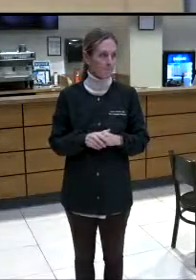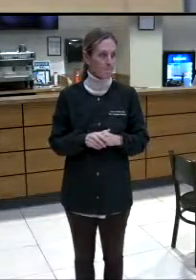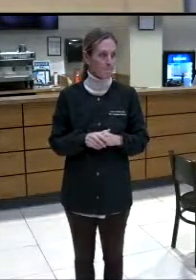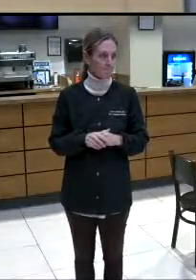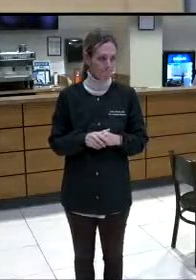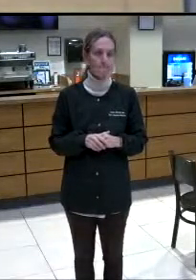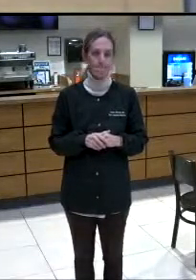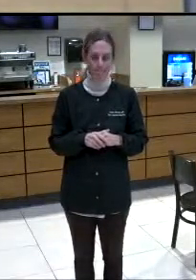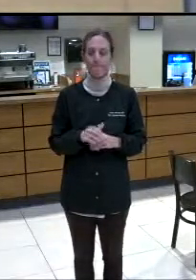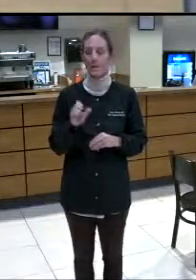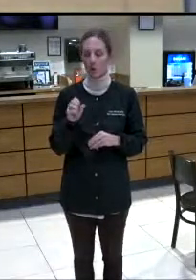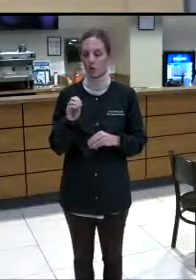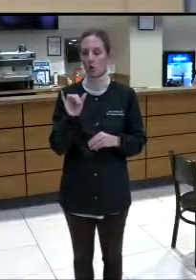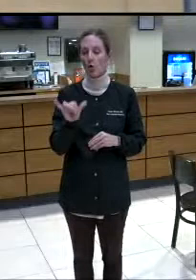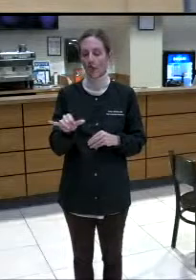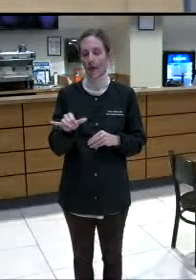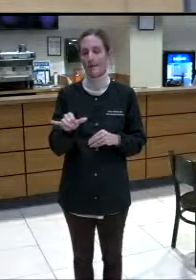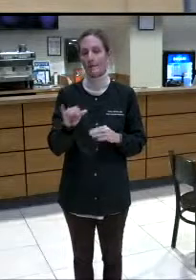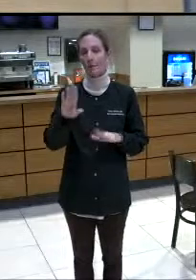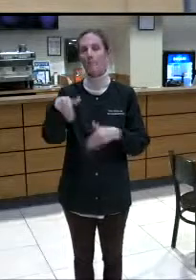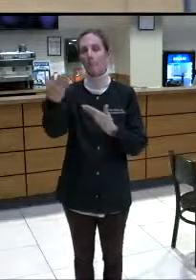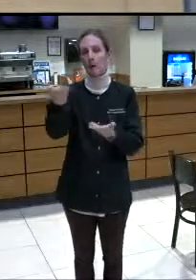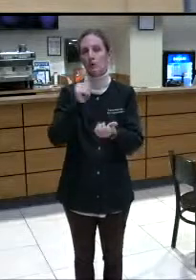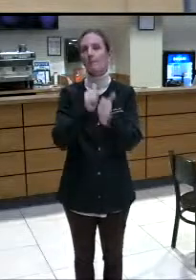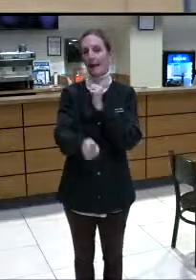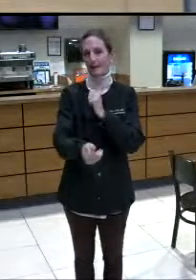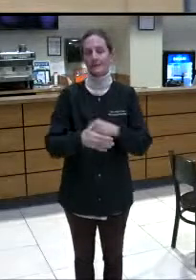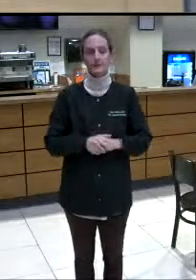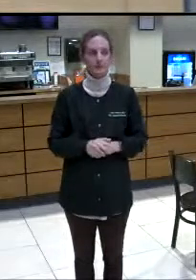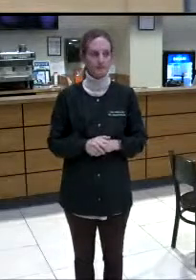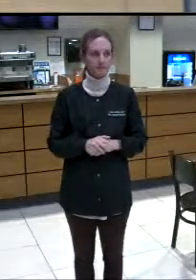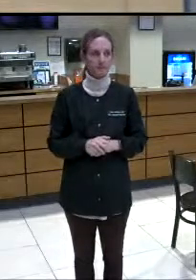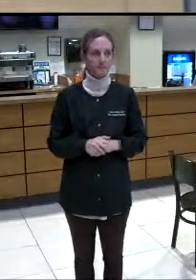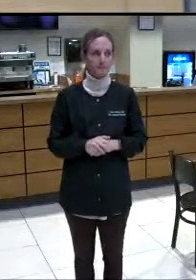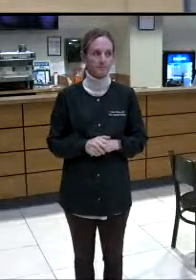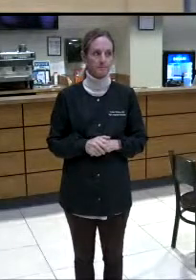All right, so that motion passes.